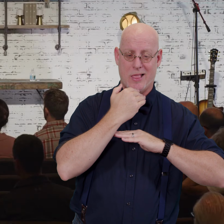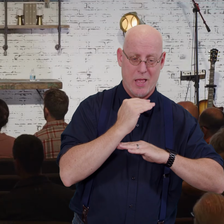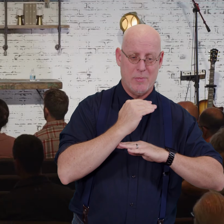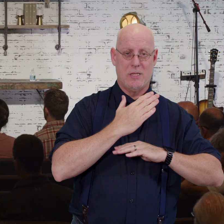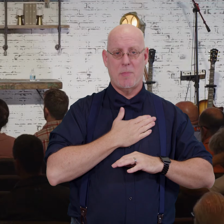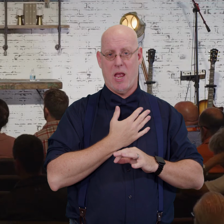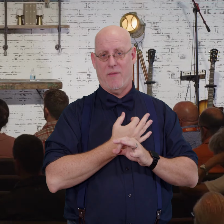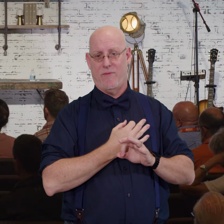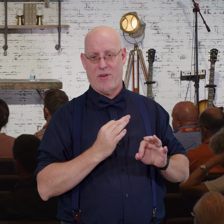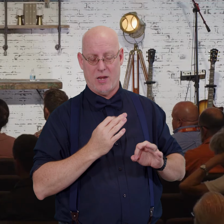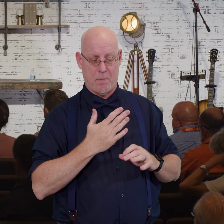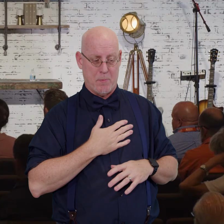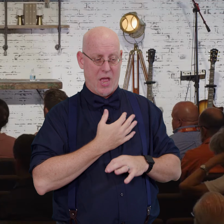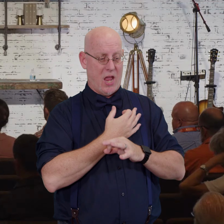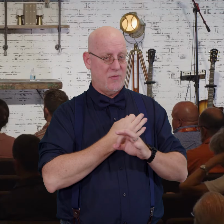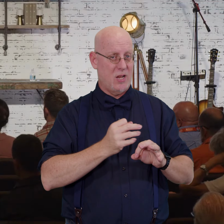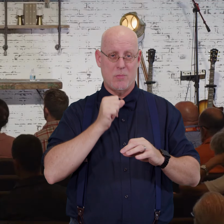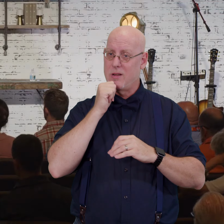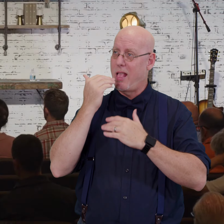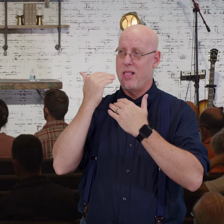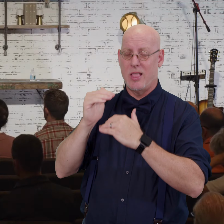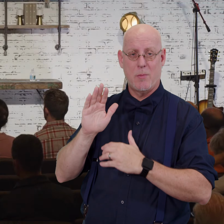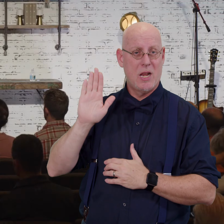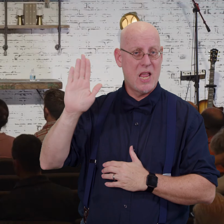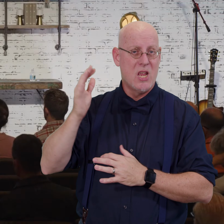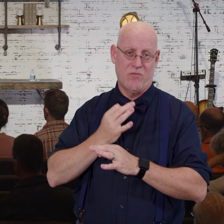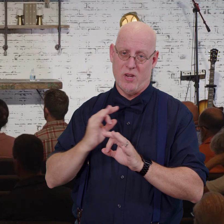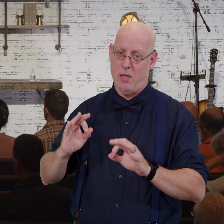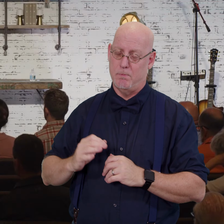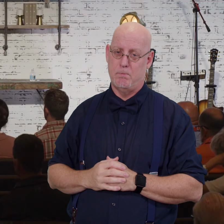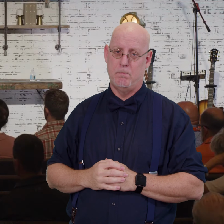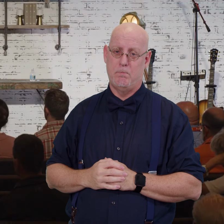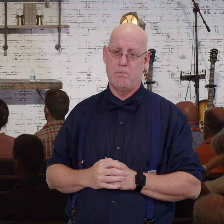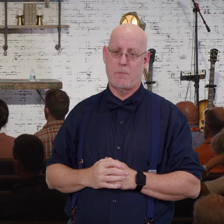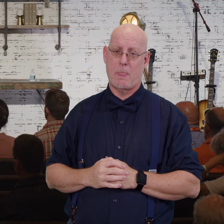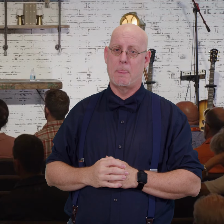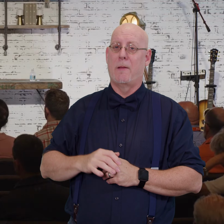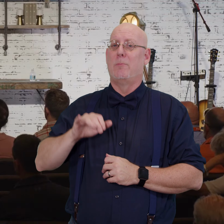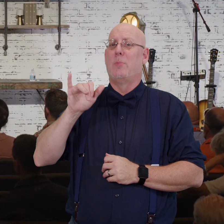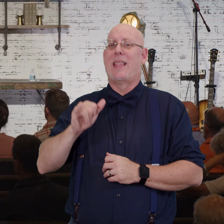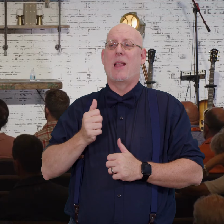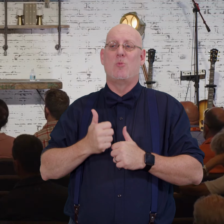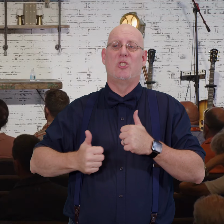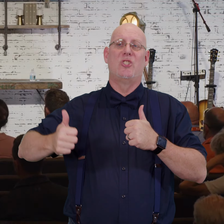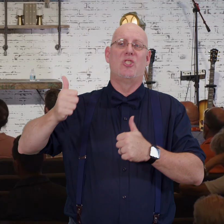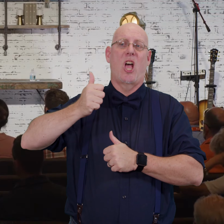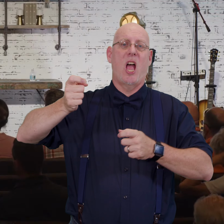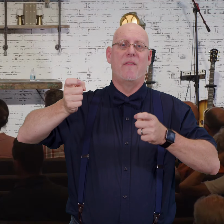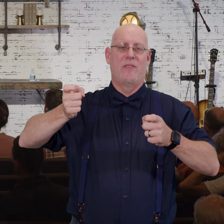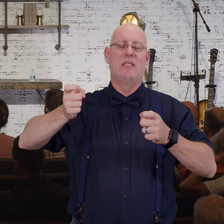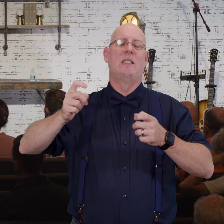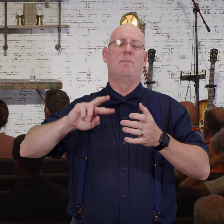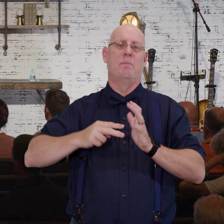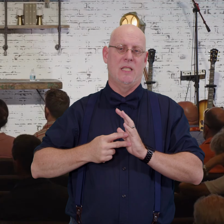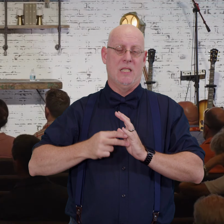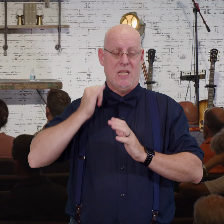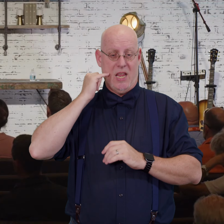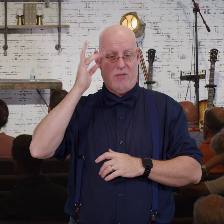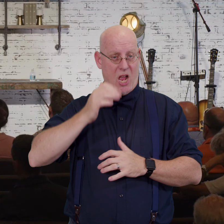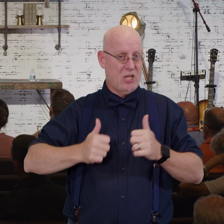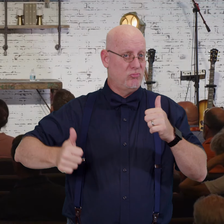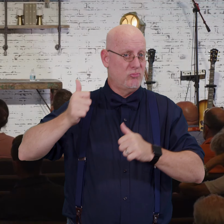restricts mine. My freedom does not restrict his. That is what sovereignty is all about. If